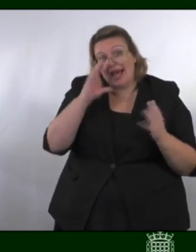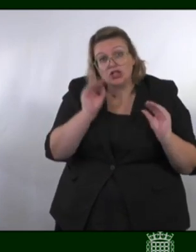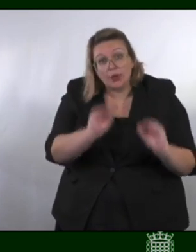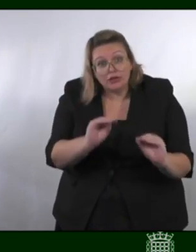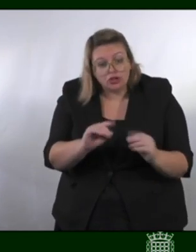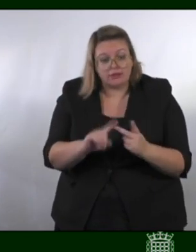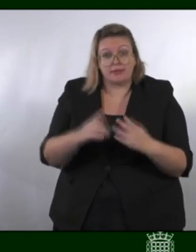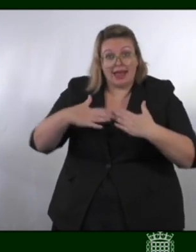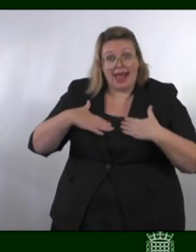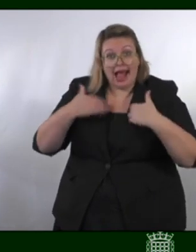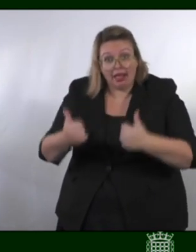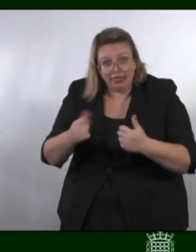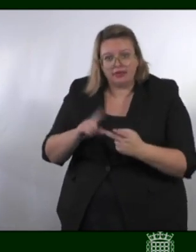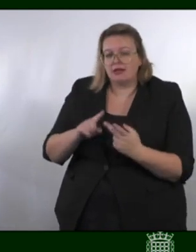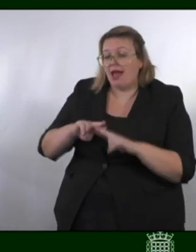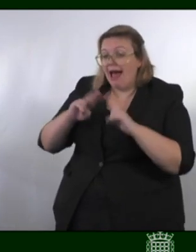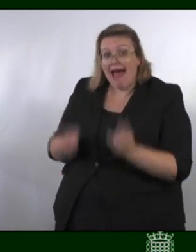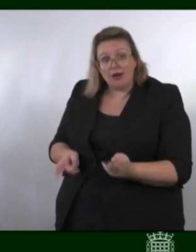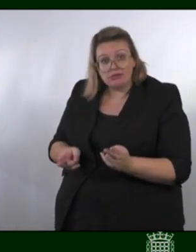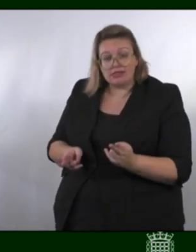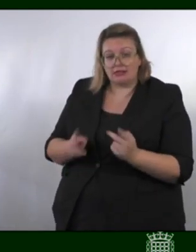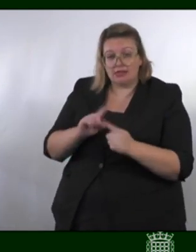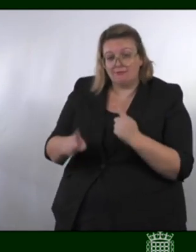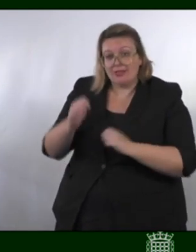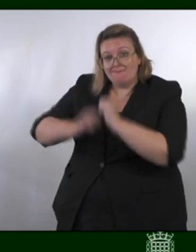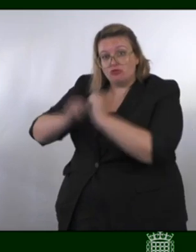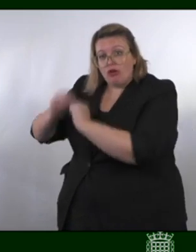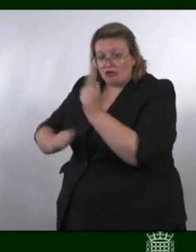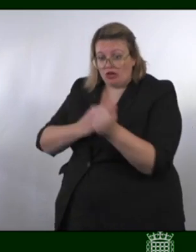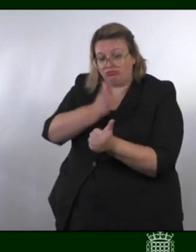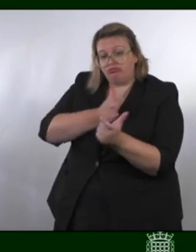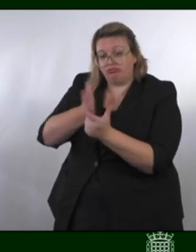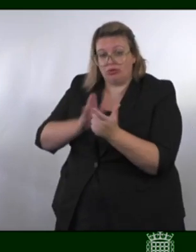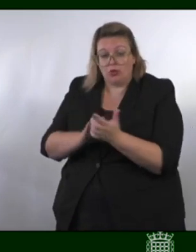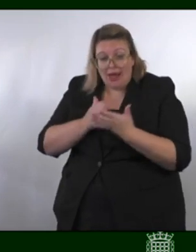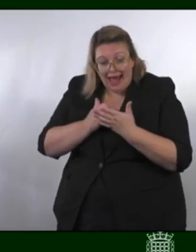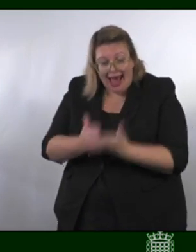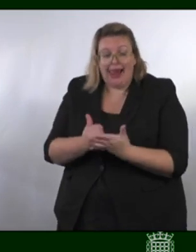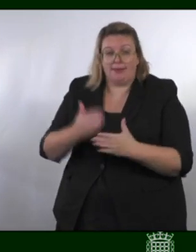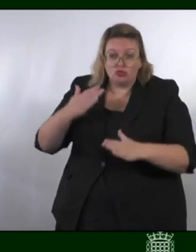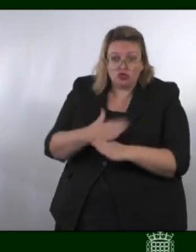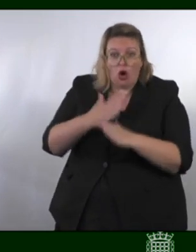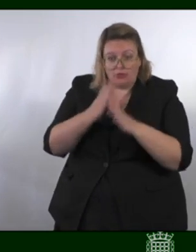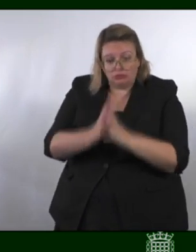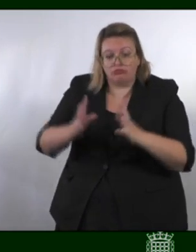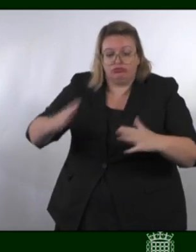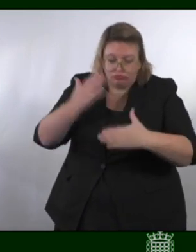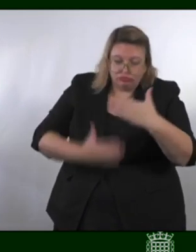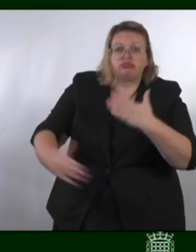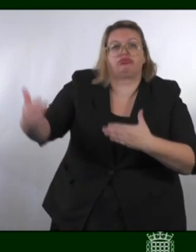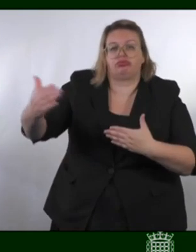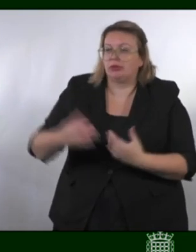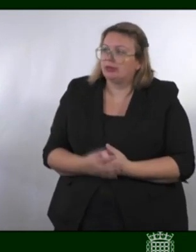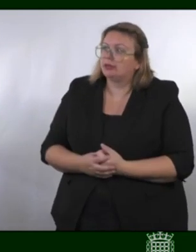in housing, in infrastructure, that will deliver jobs and growth throughout this United Kingdom for a generation, Mr. Speaker. Andrew